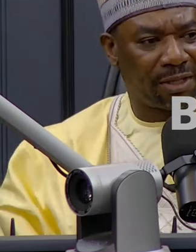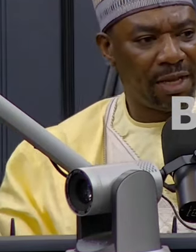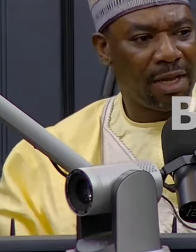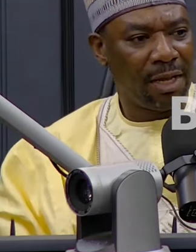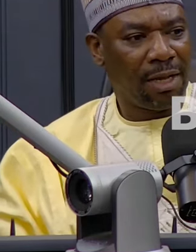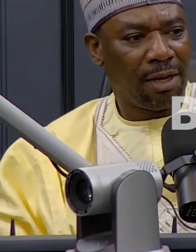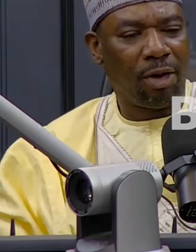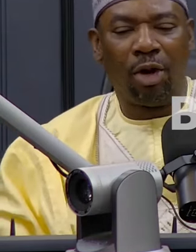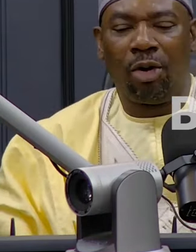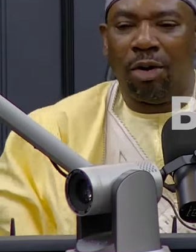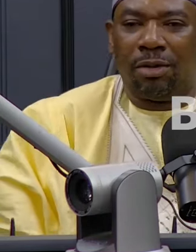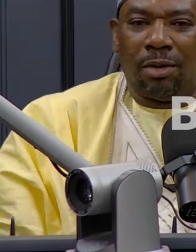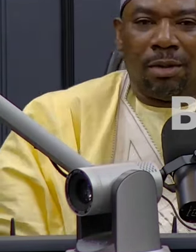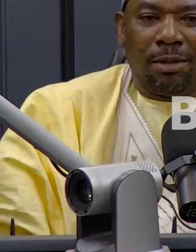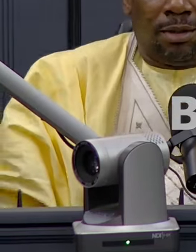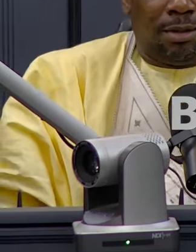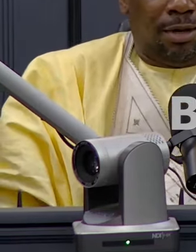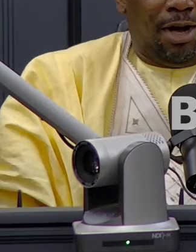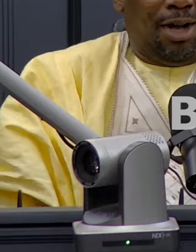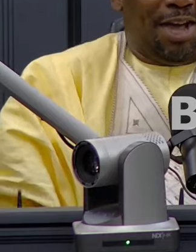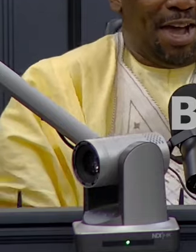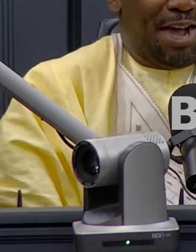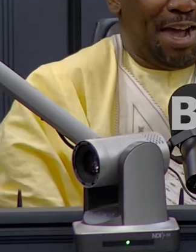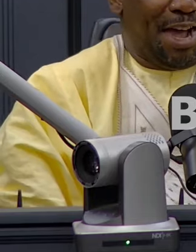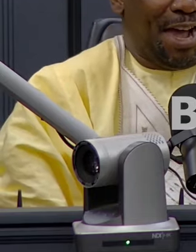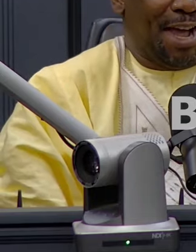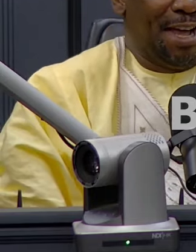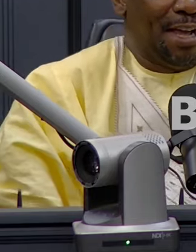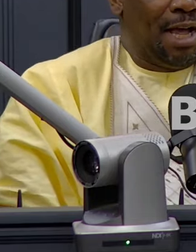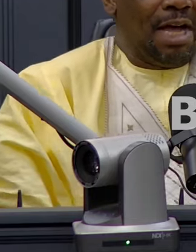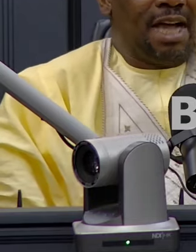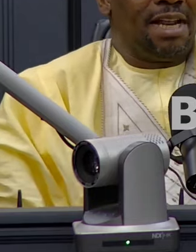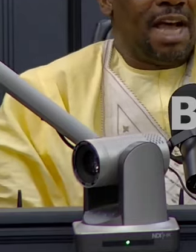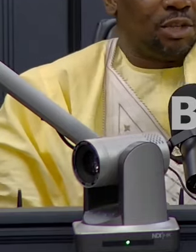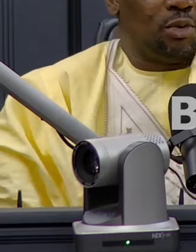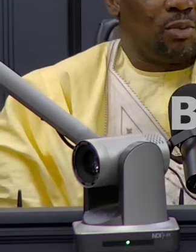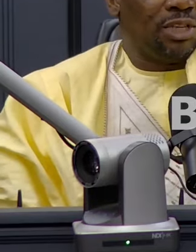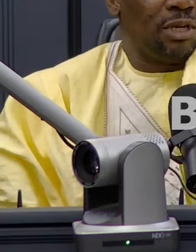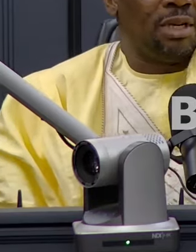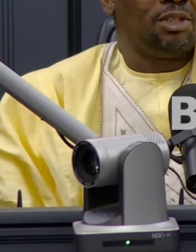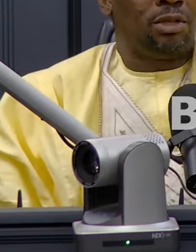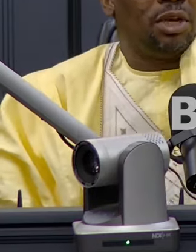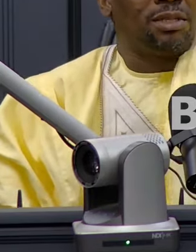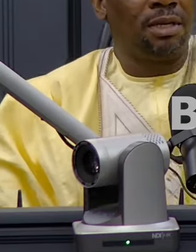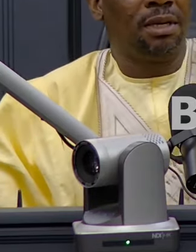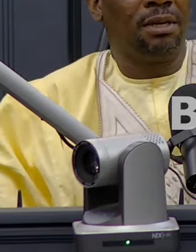voice. Thank you. Oh no. Thank you. Oh, yeah. Aja, they ask you one question.